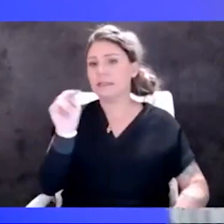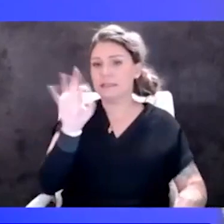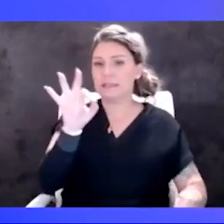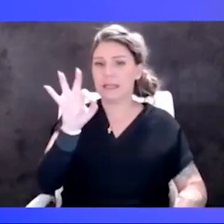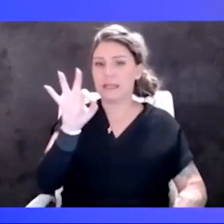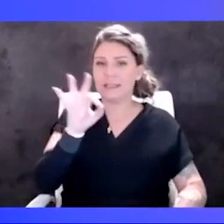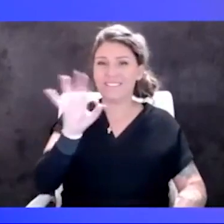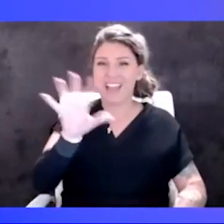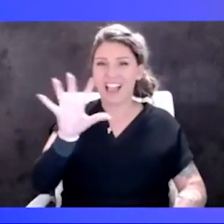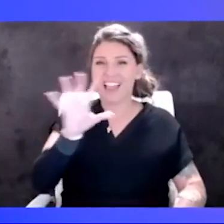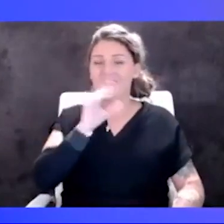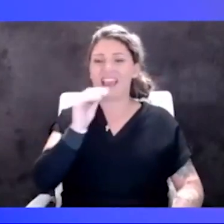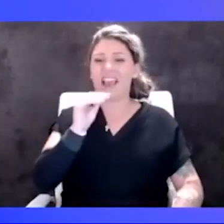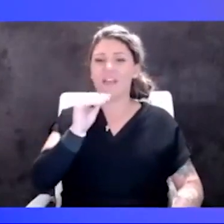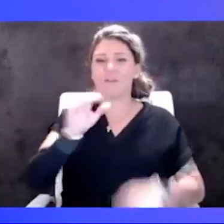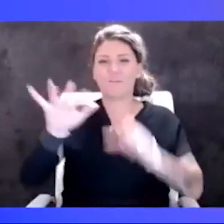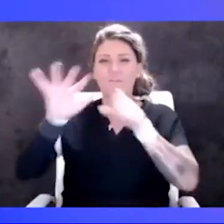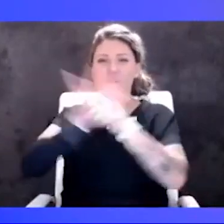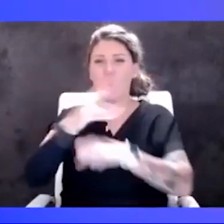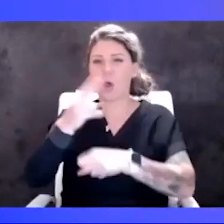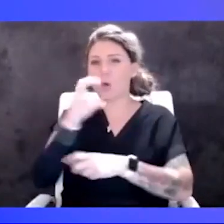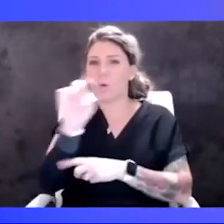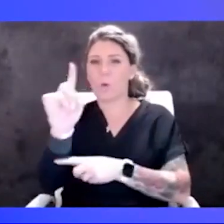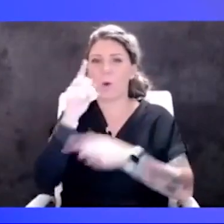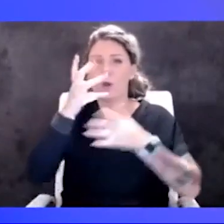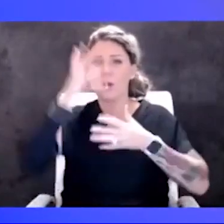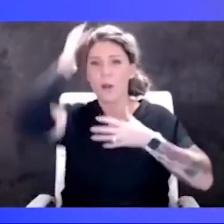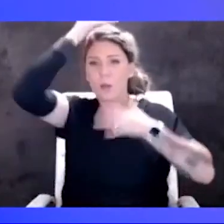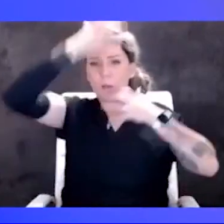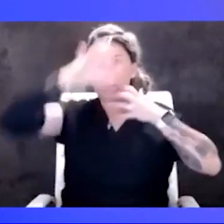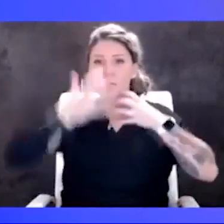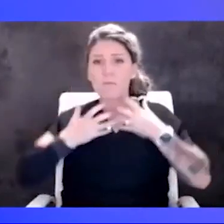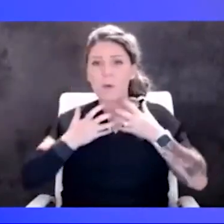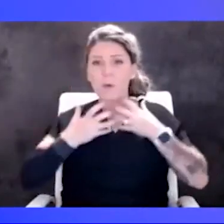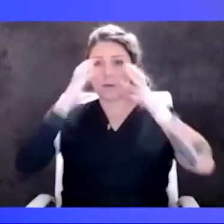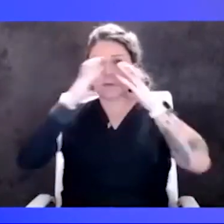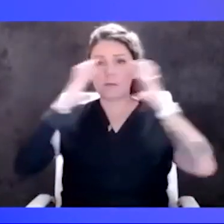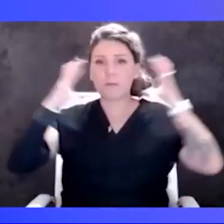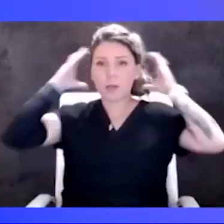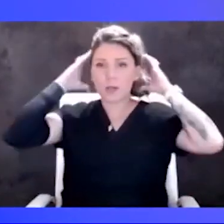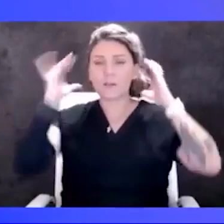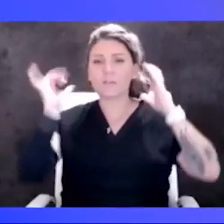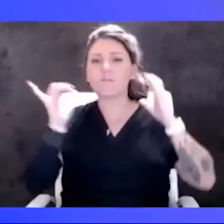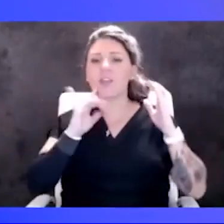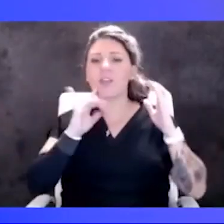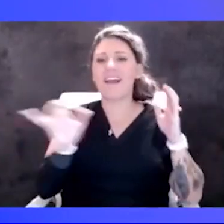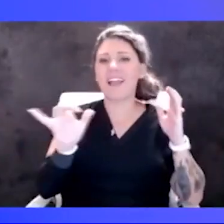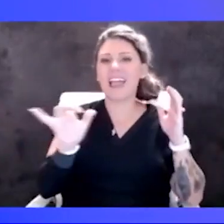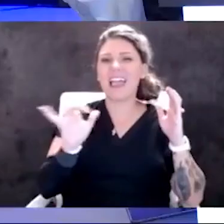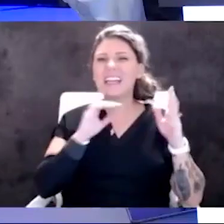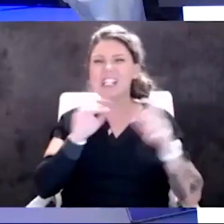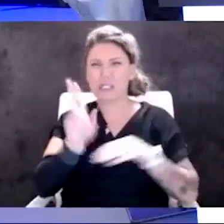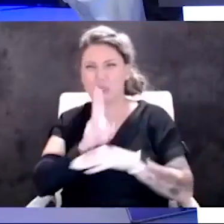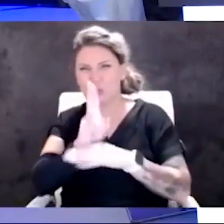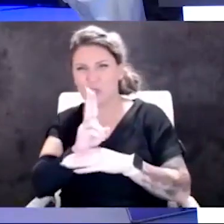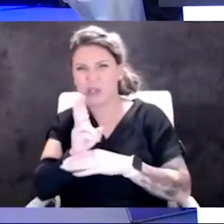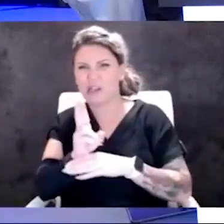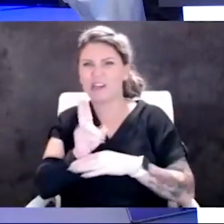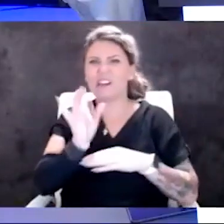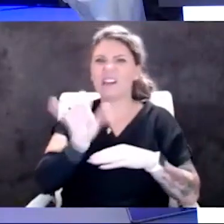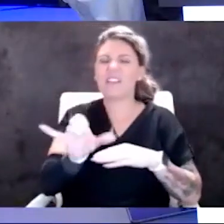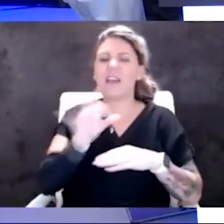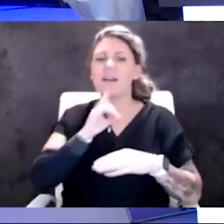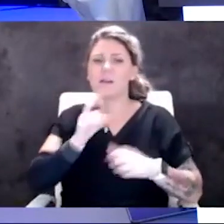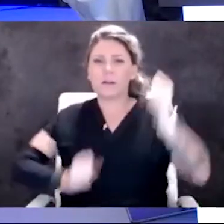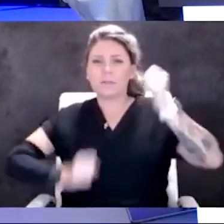PAPRs, which you may see people use those for like sandblasting, etc. Yeah, that makes you look like a stormtrooper, to make my Star Wars reference for the